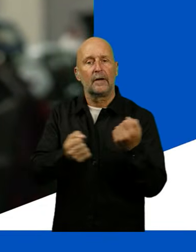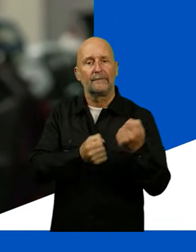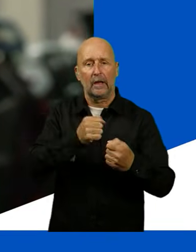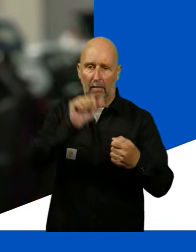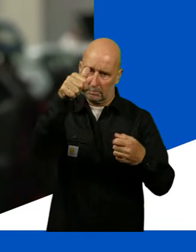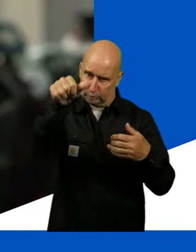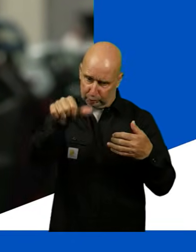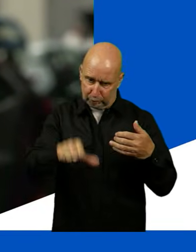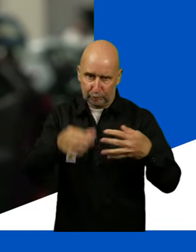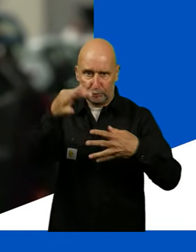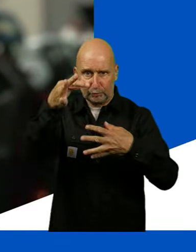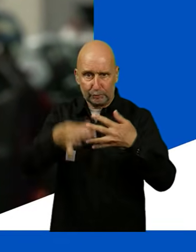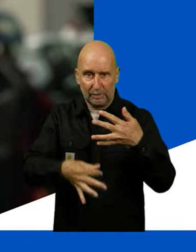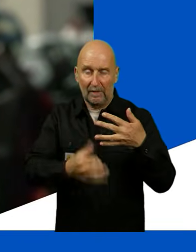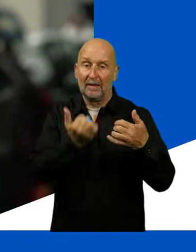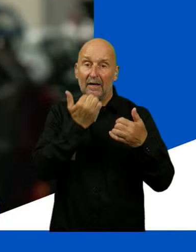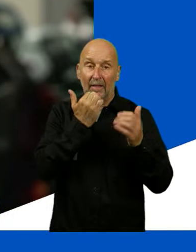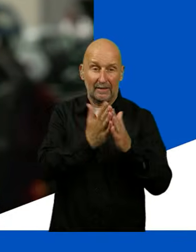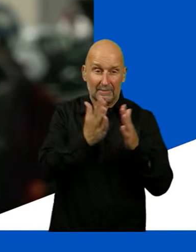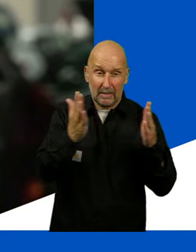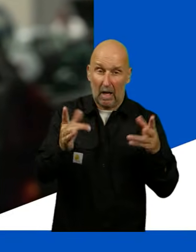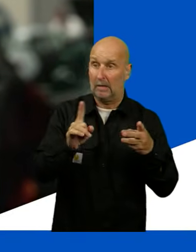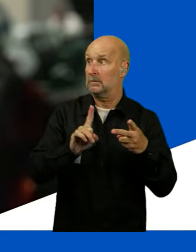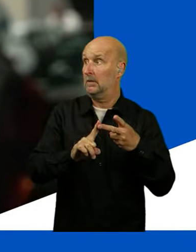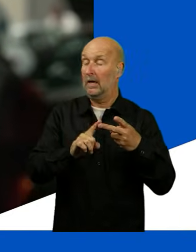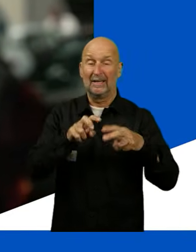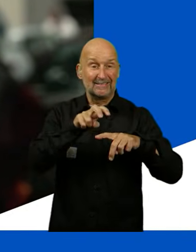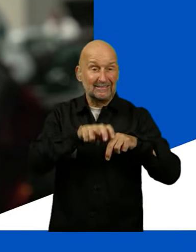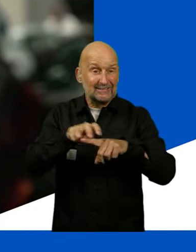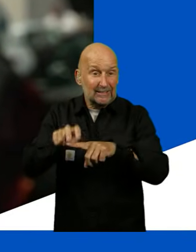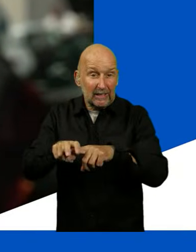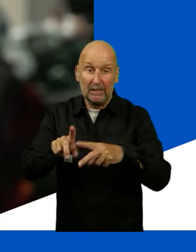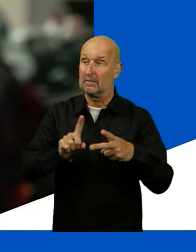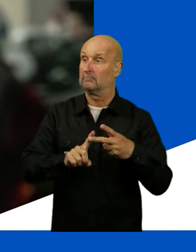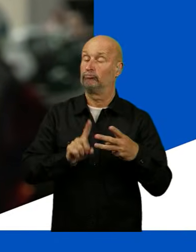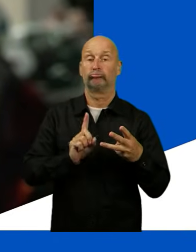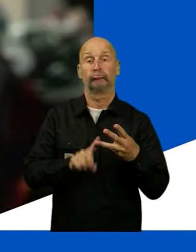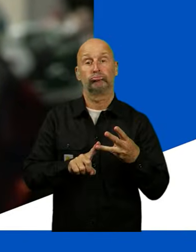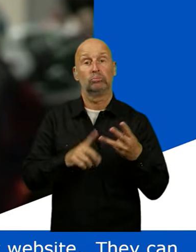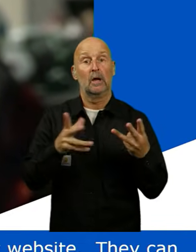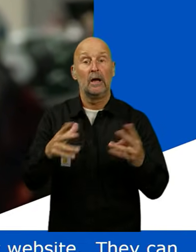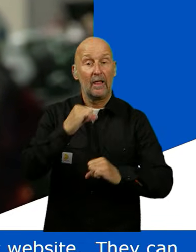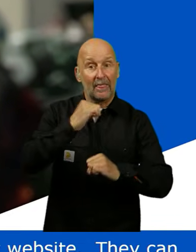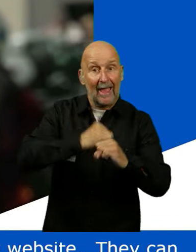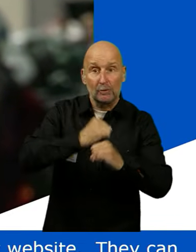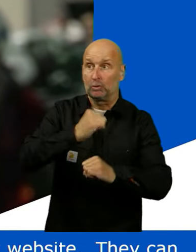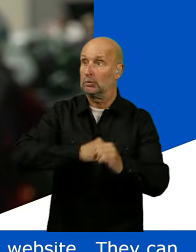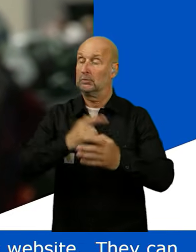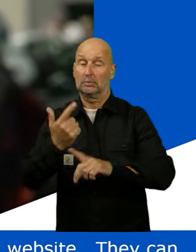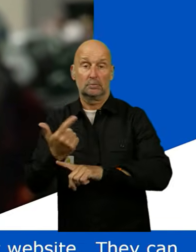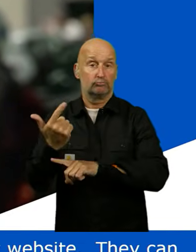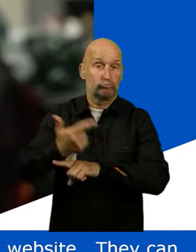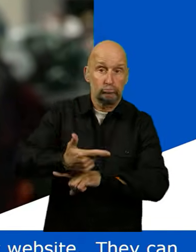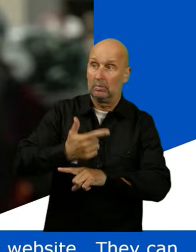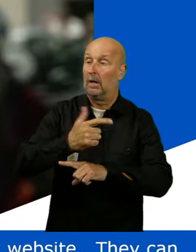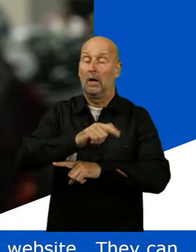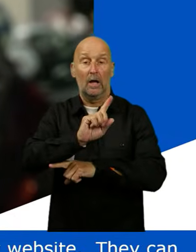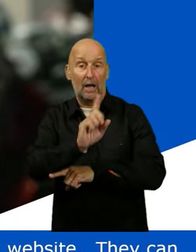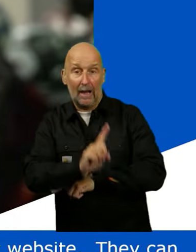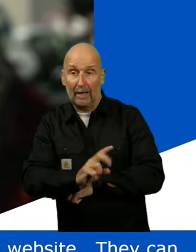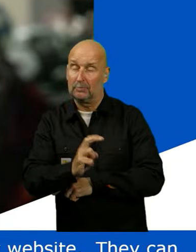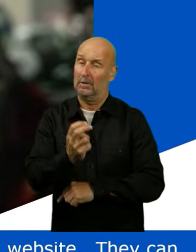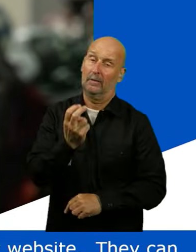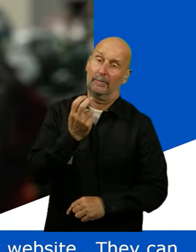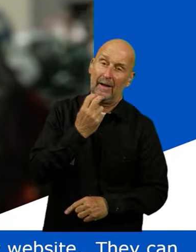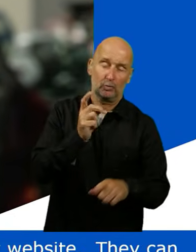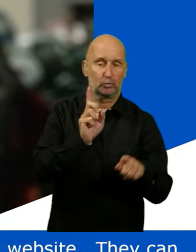on the scheme. They can look at sizes, seating, and the engines, for example, the fuel types that will use. Once they've narrowed it down